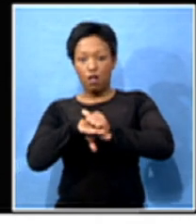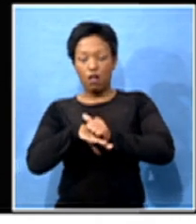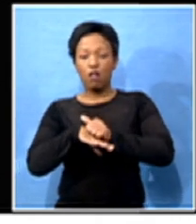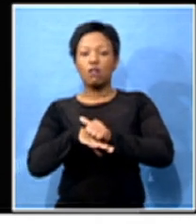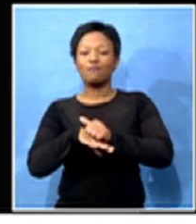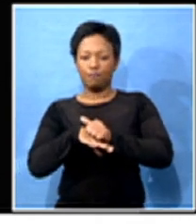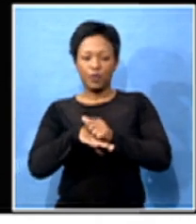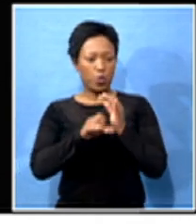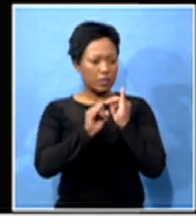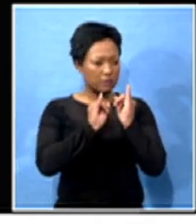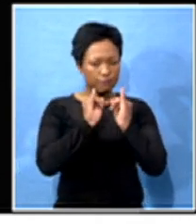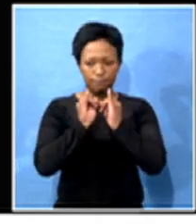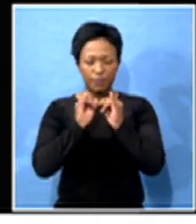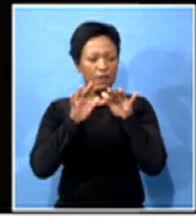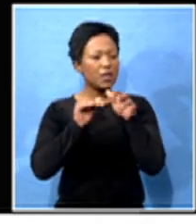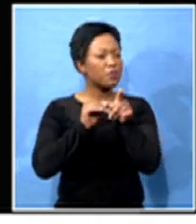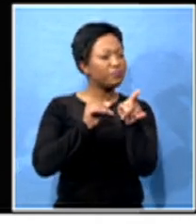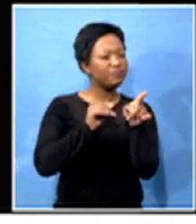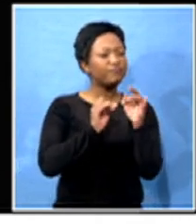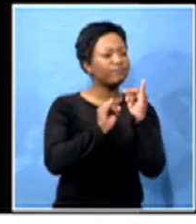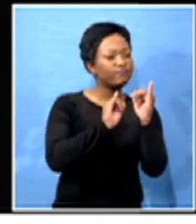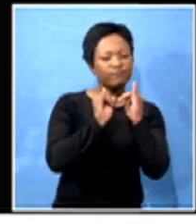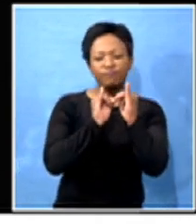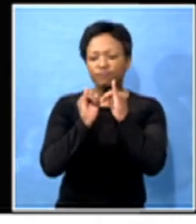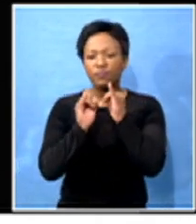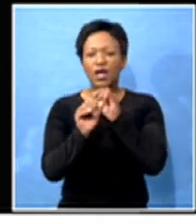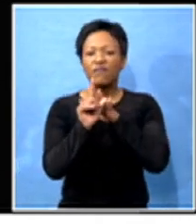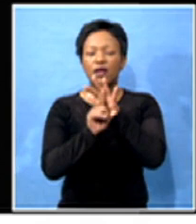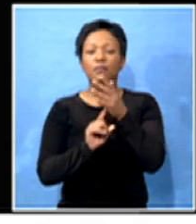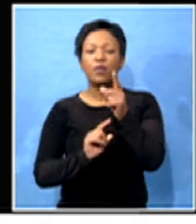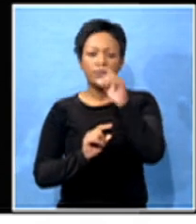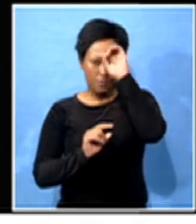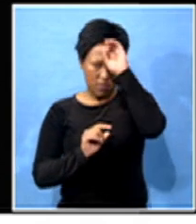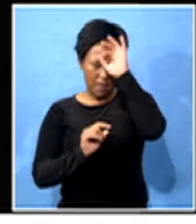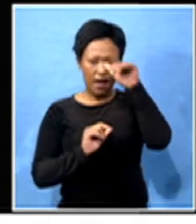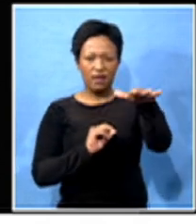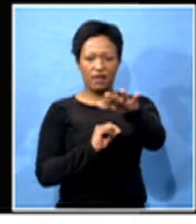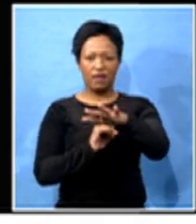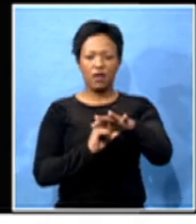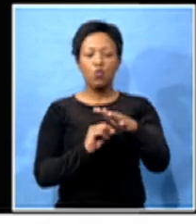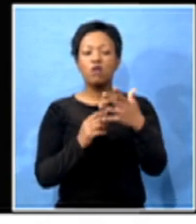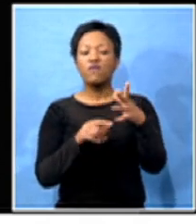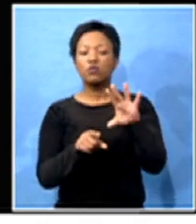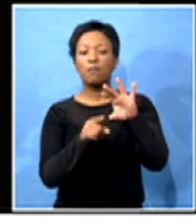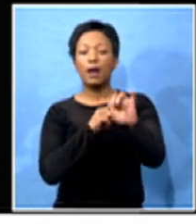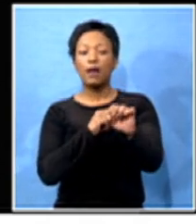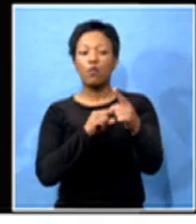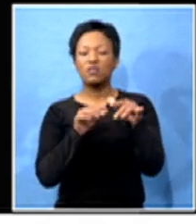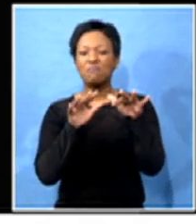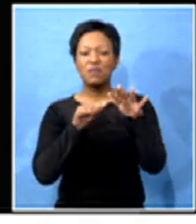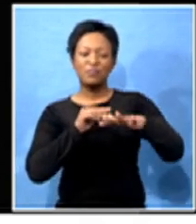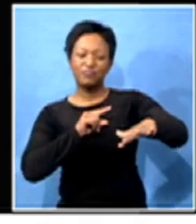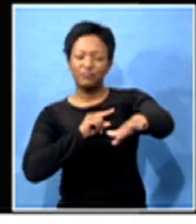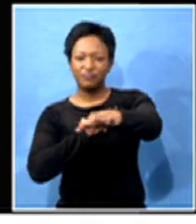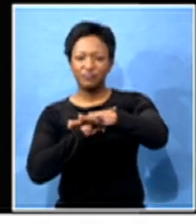people affected by the mines, where we found that most of the people in our areas are affected